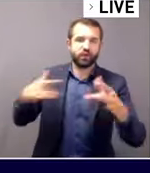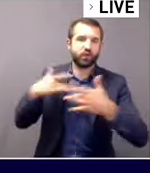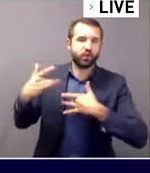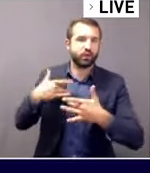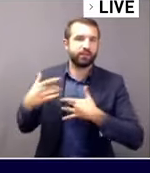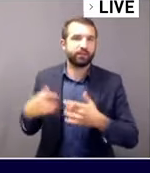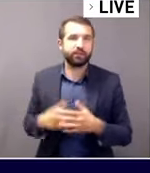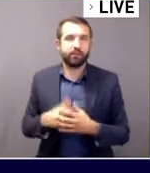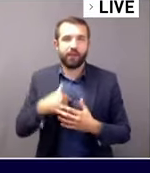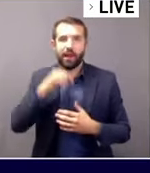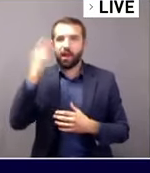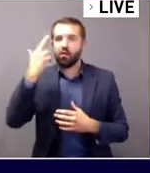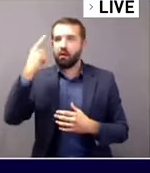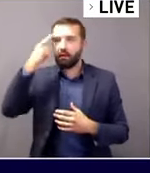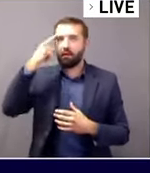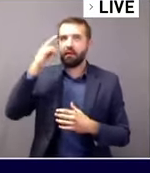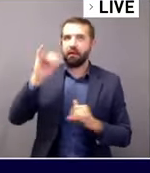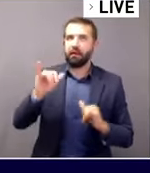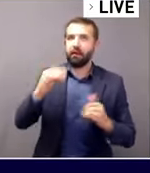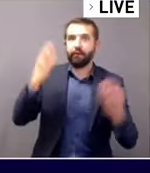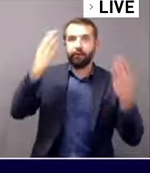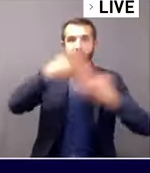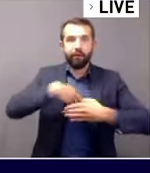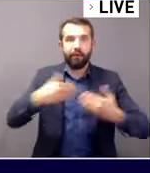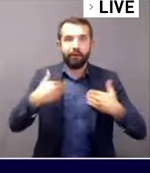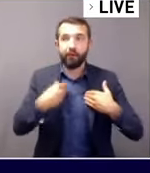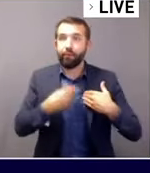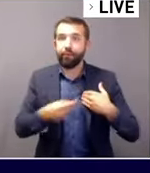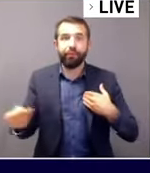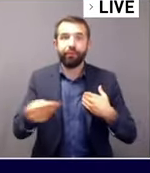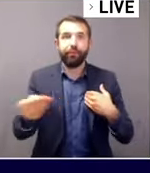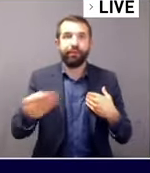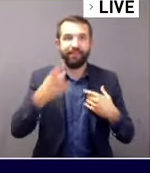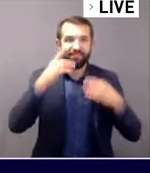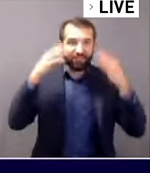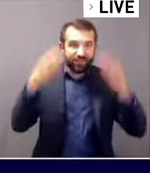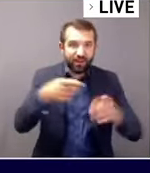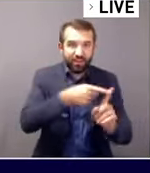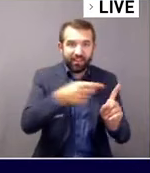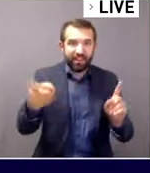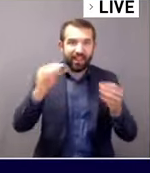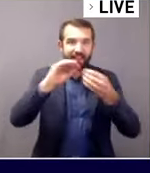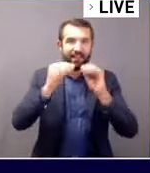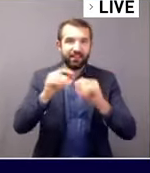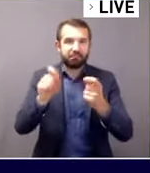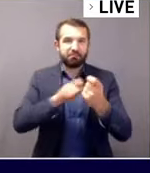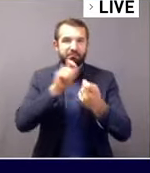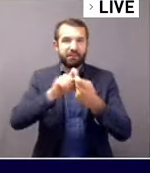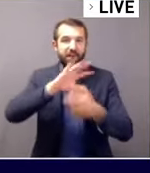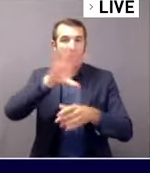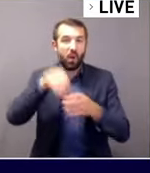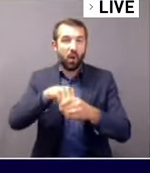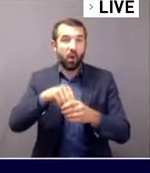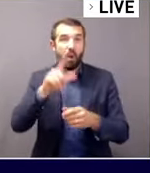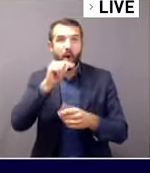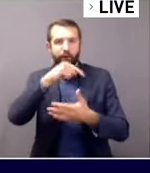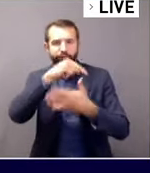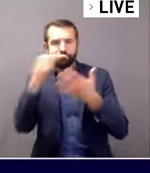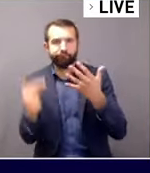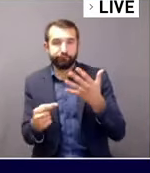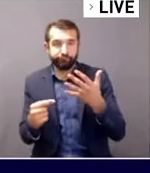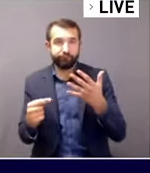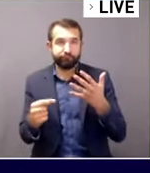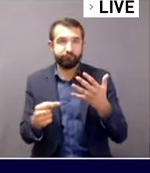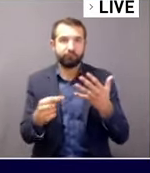it into a facility. That's why we pay such close attention to them. Again, we can get you a better breakdown of what we deem and who we consider to be